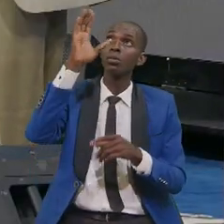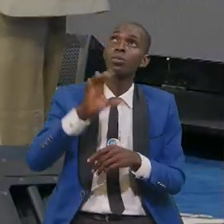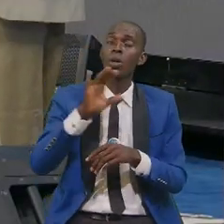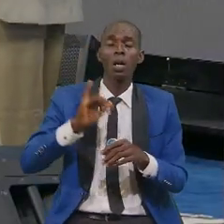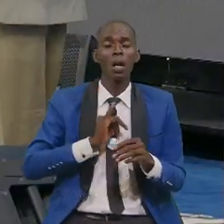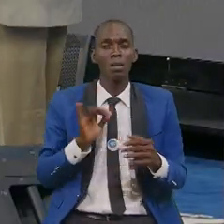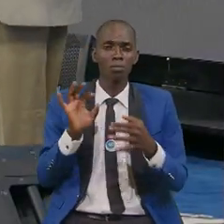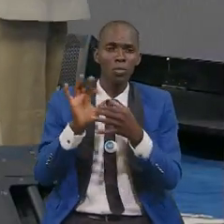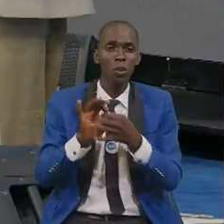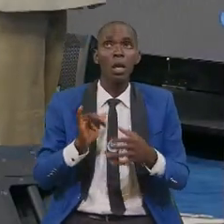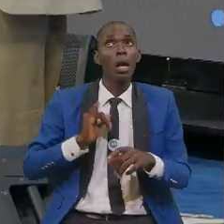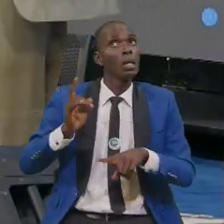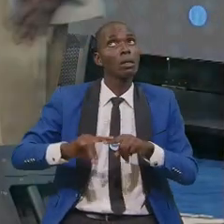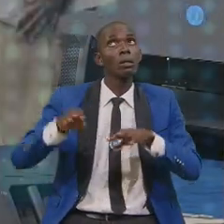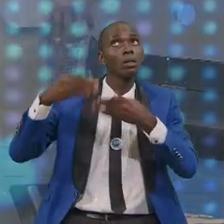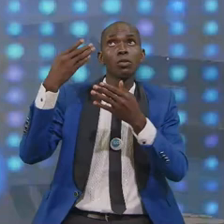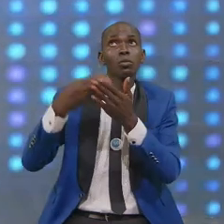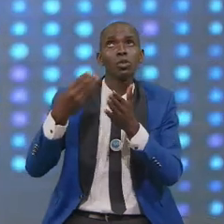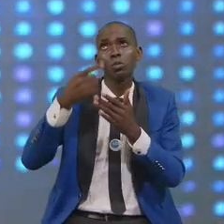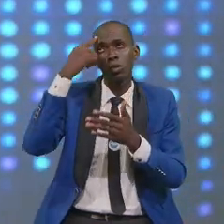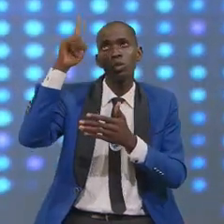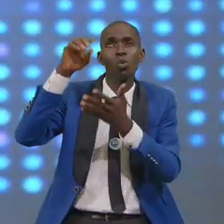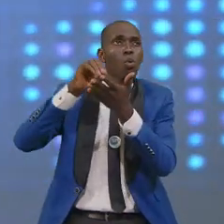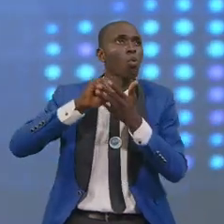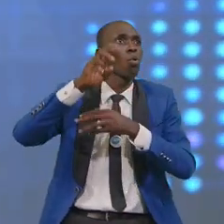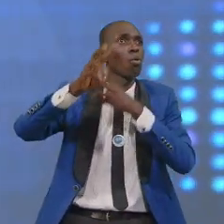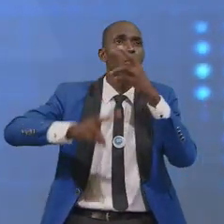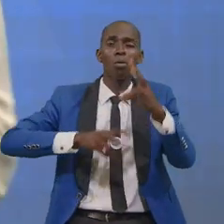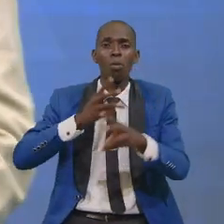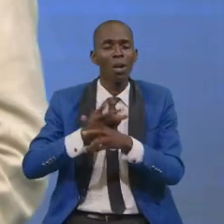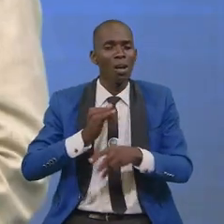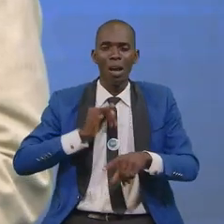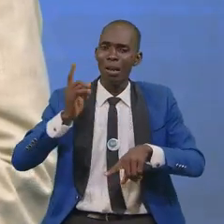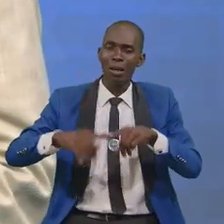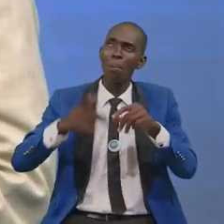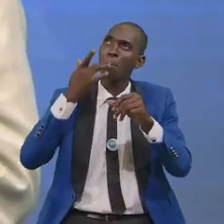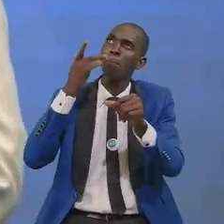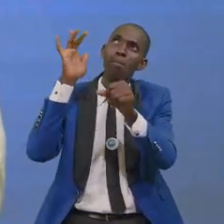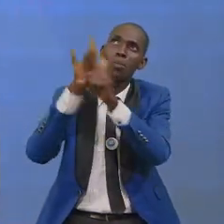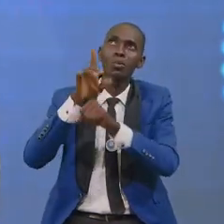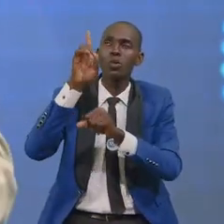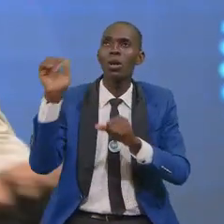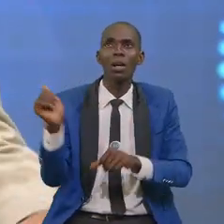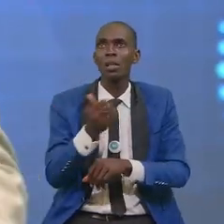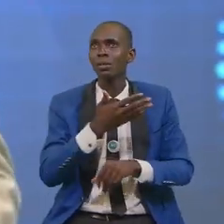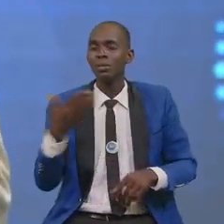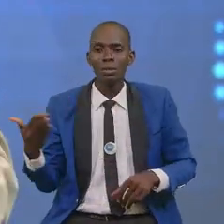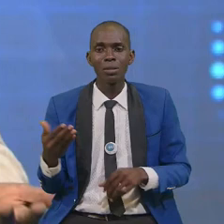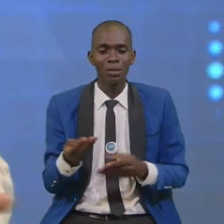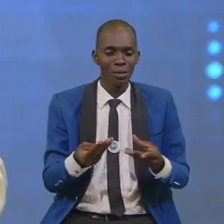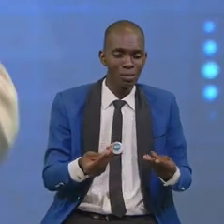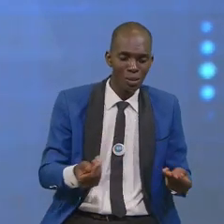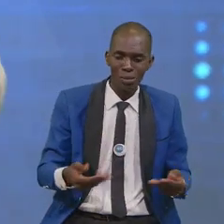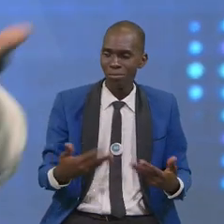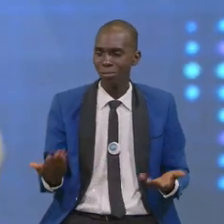You created the whole universe. I cannot promise you anything, sand, cement,